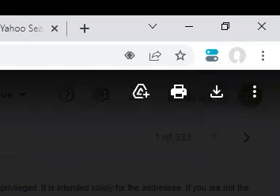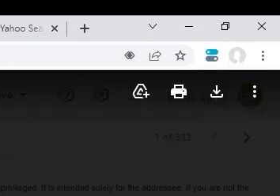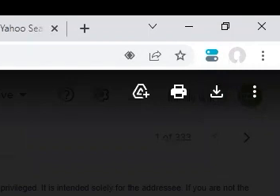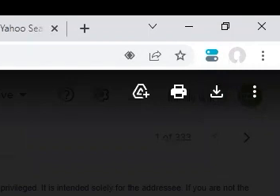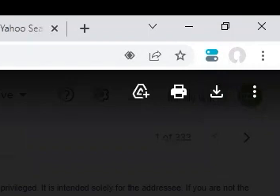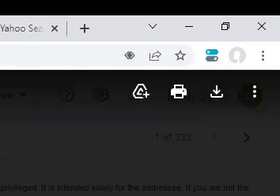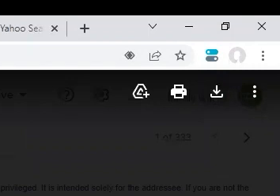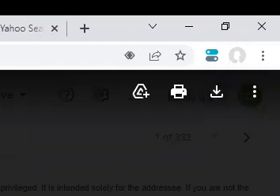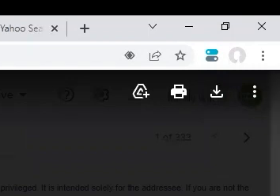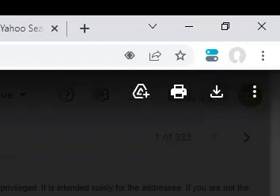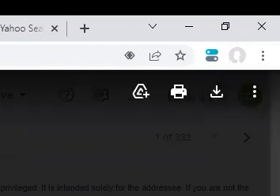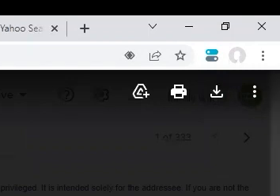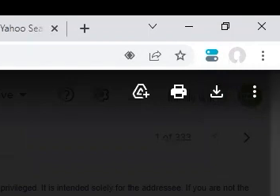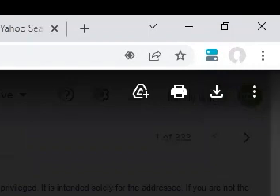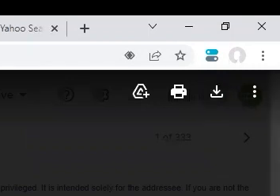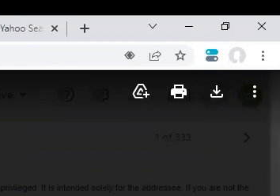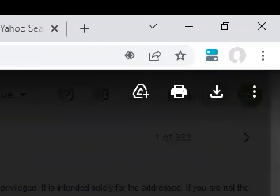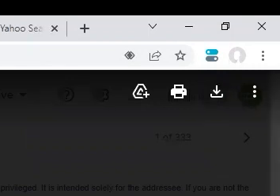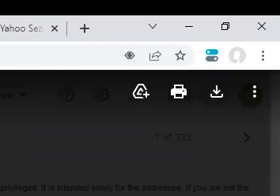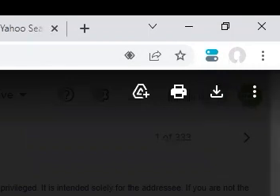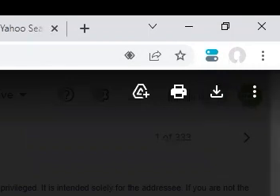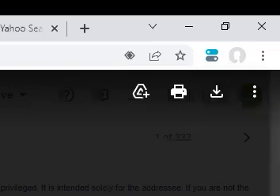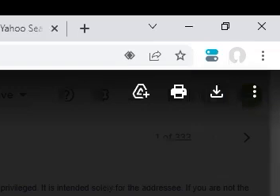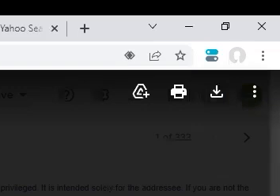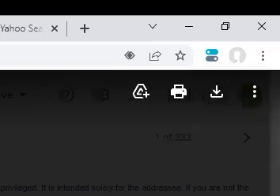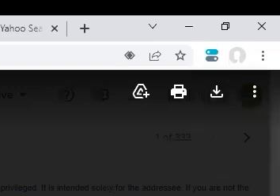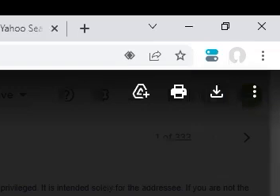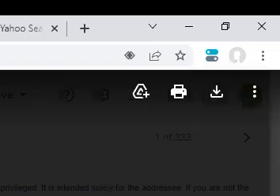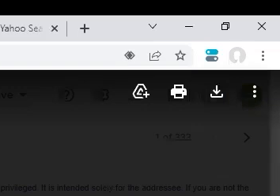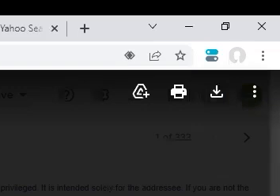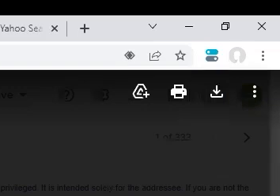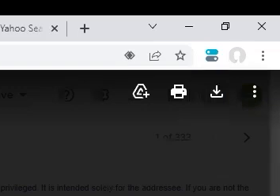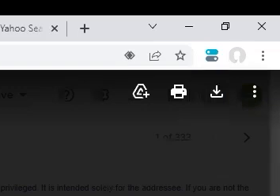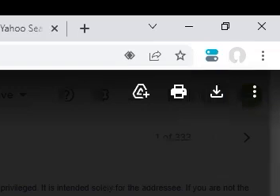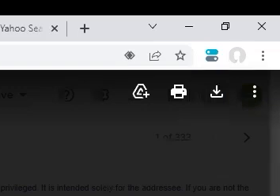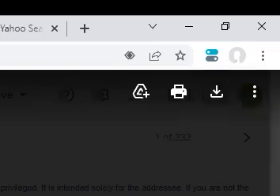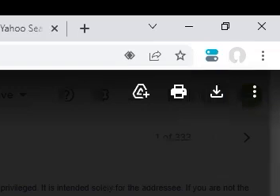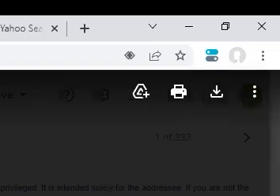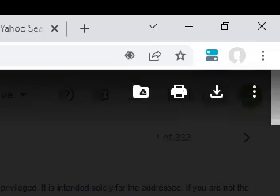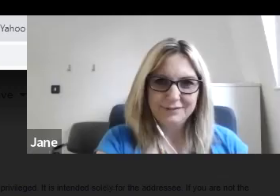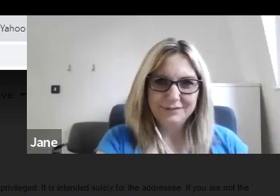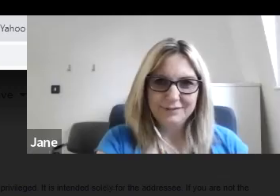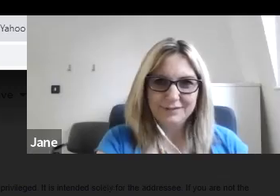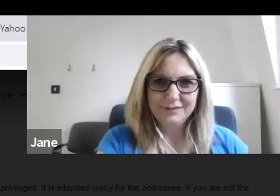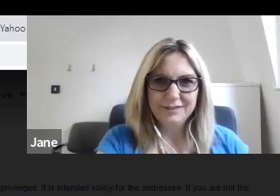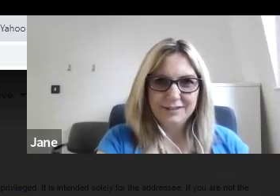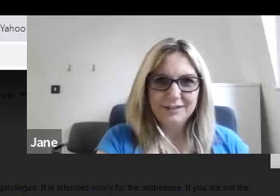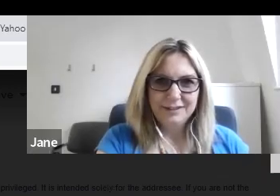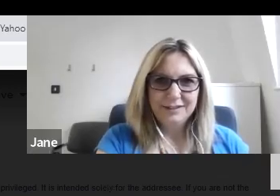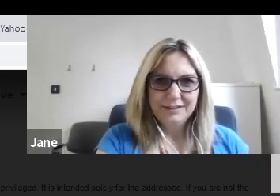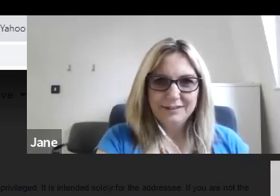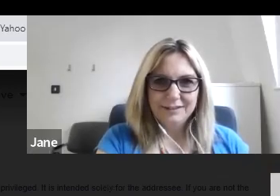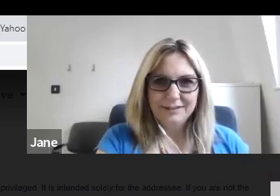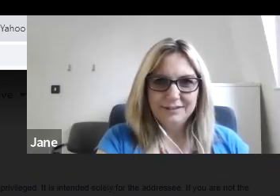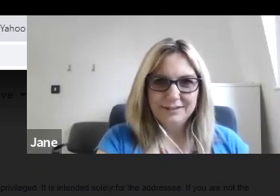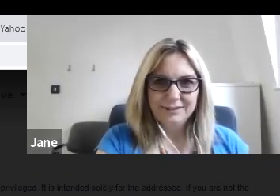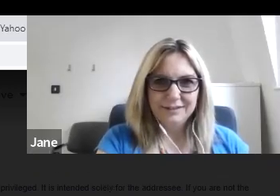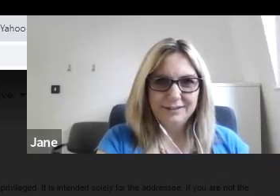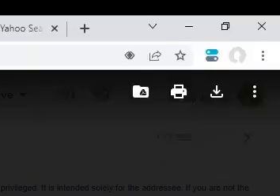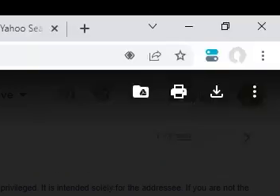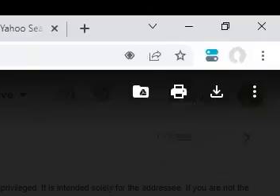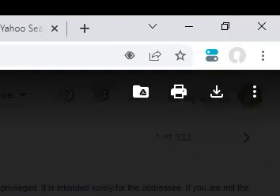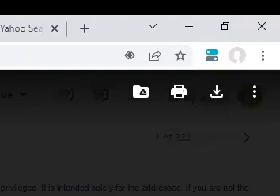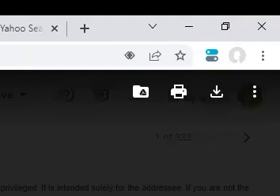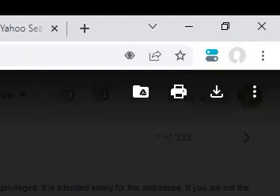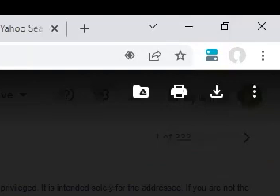Yeah. I think, to be honest, it's better to use all the services out there than try and get as much therapy as you can if you suffer your